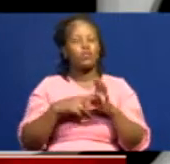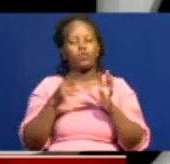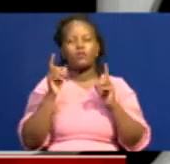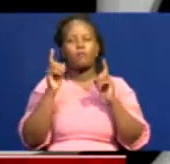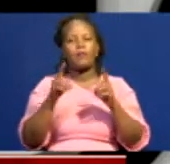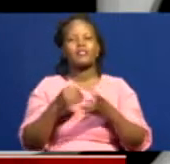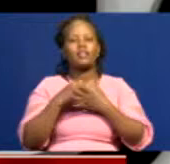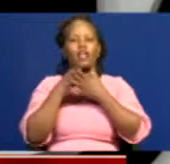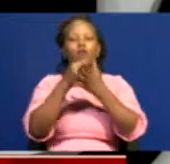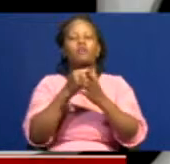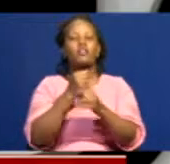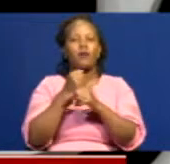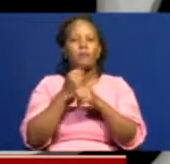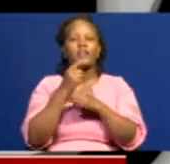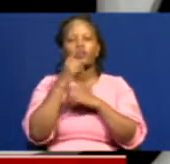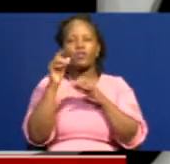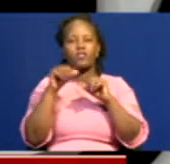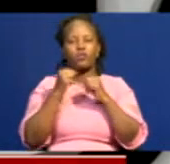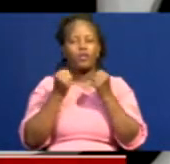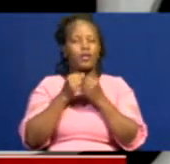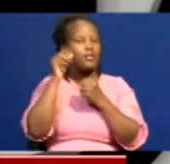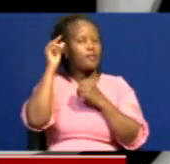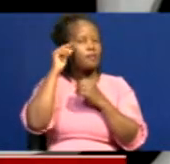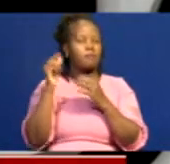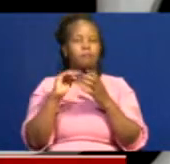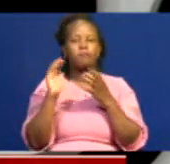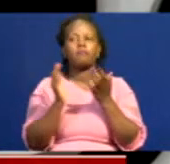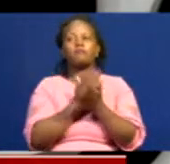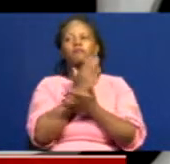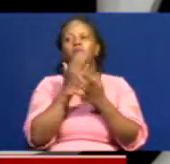society. Here is our county news roundup.